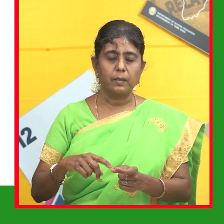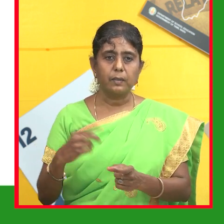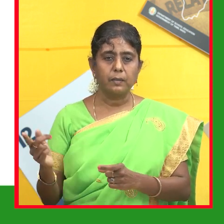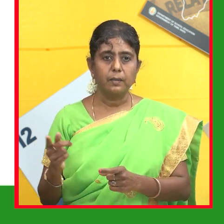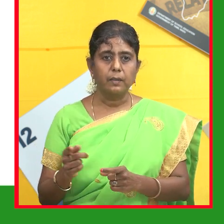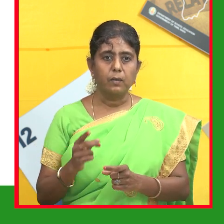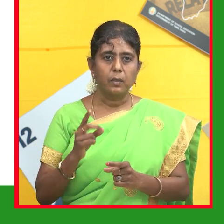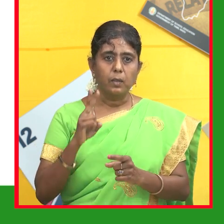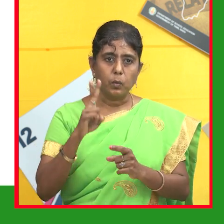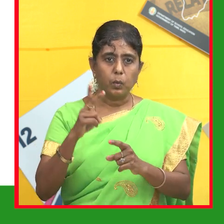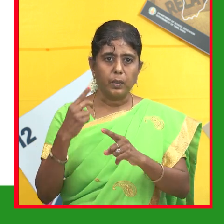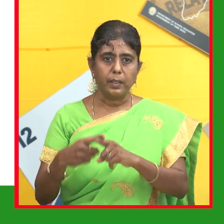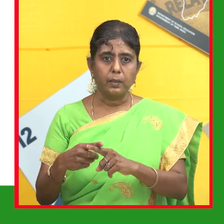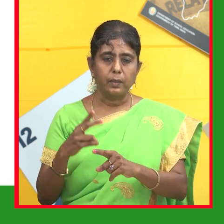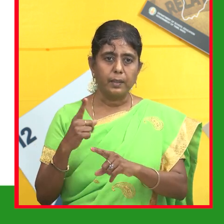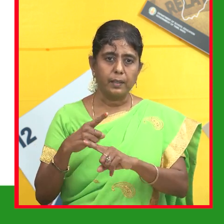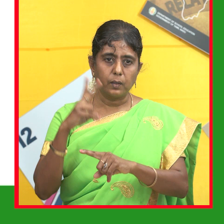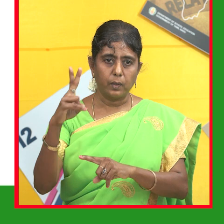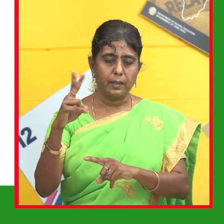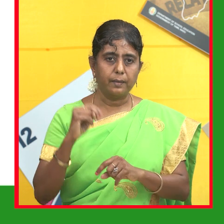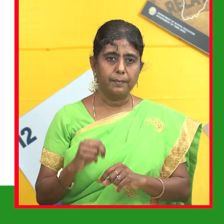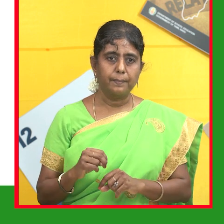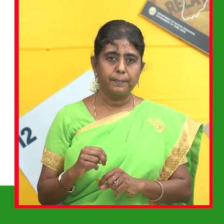to write like this, 2 into x squared.